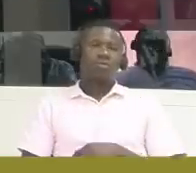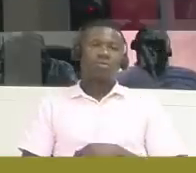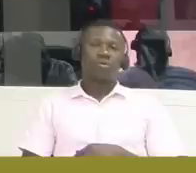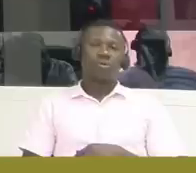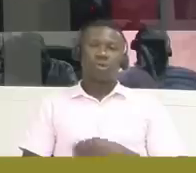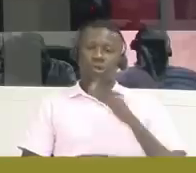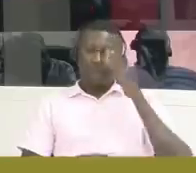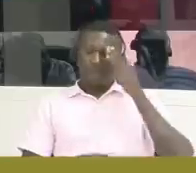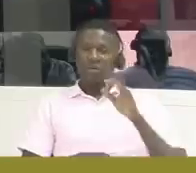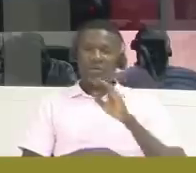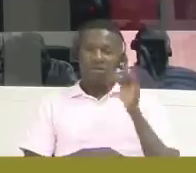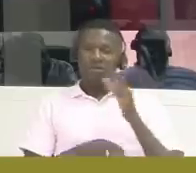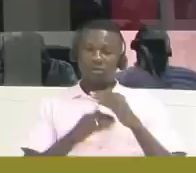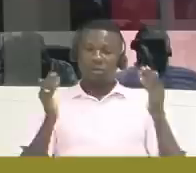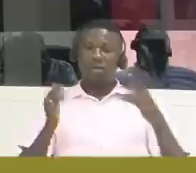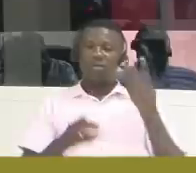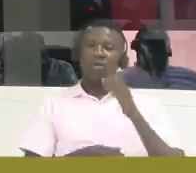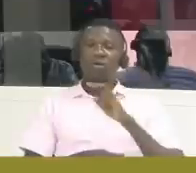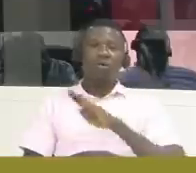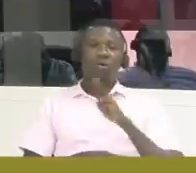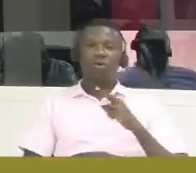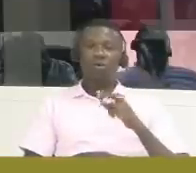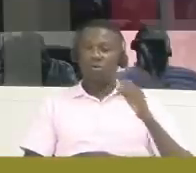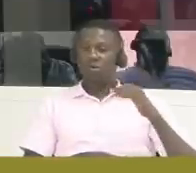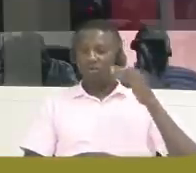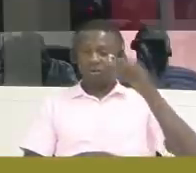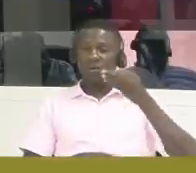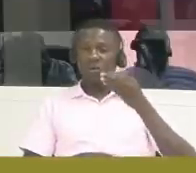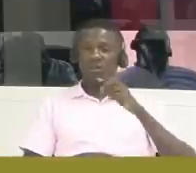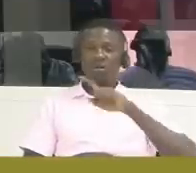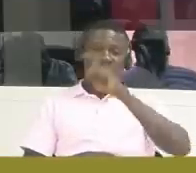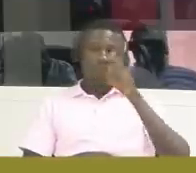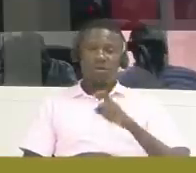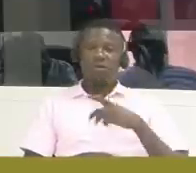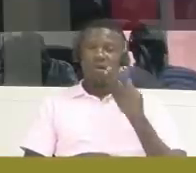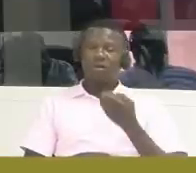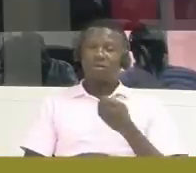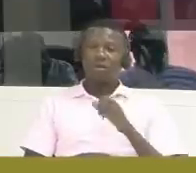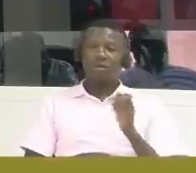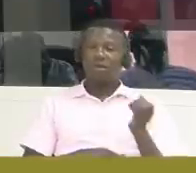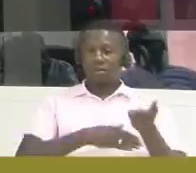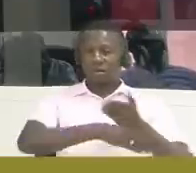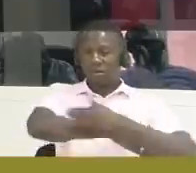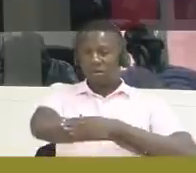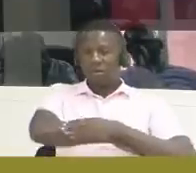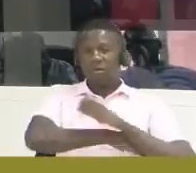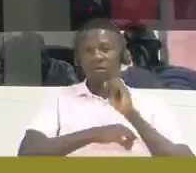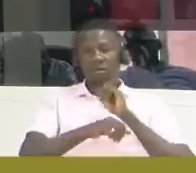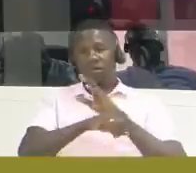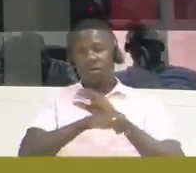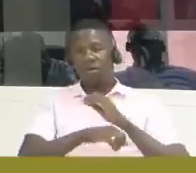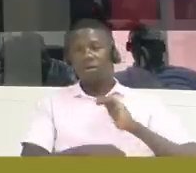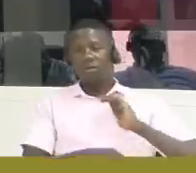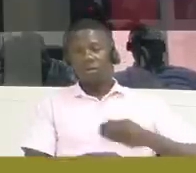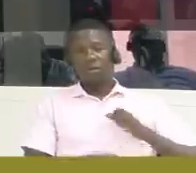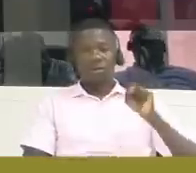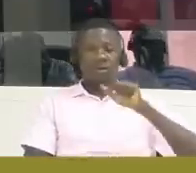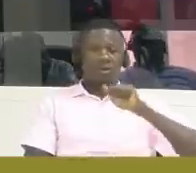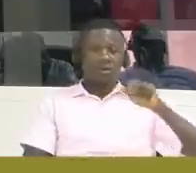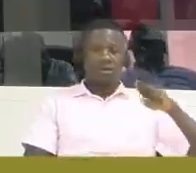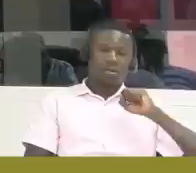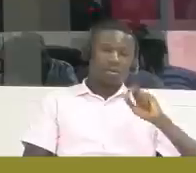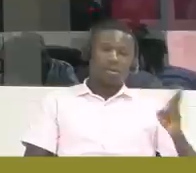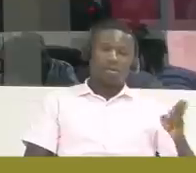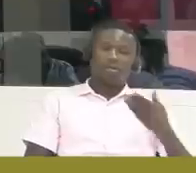Thank you very much. If there are no further questions, you have any concluding remarks to make, Ms. Sanneh? If you do, please